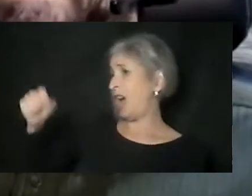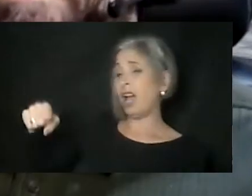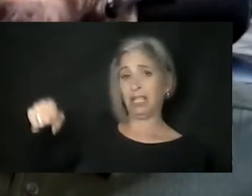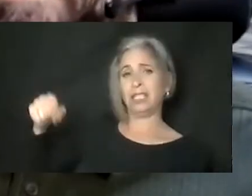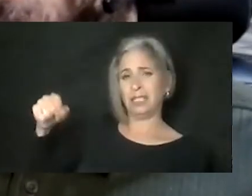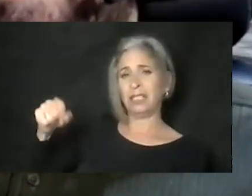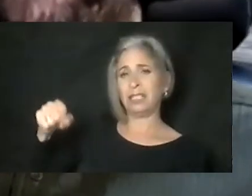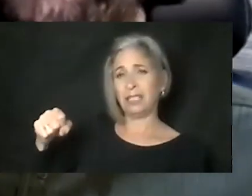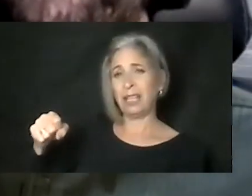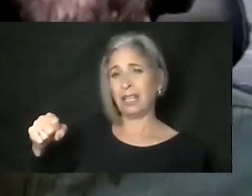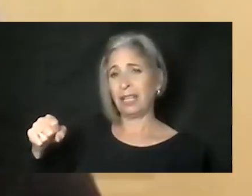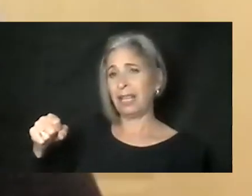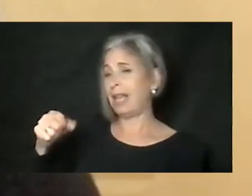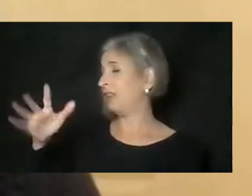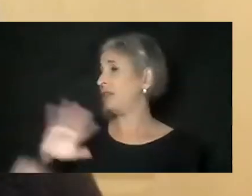in the 80s. Yeah.